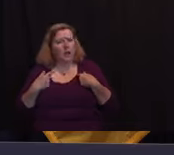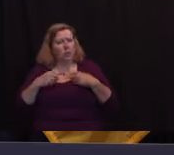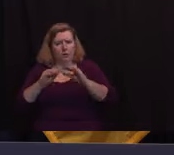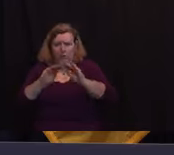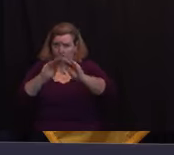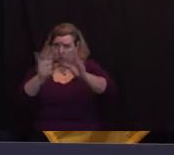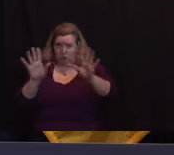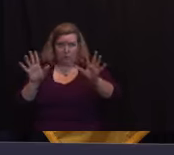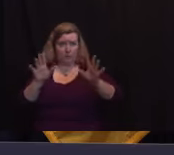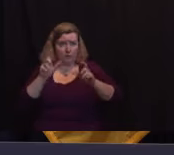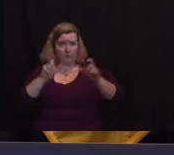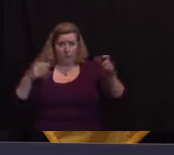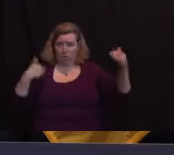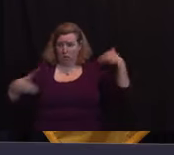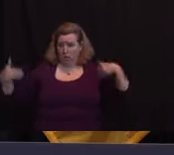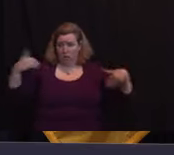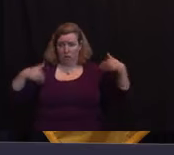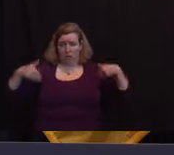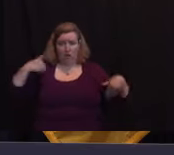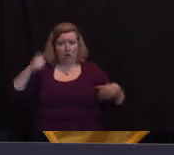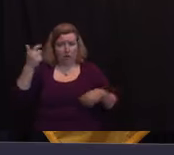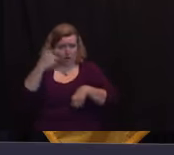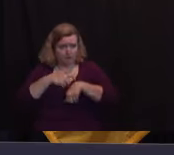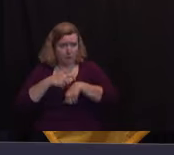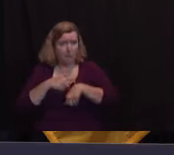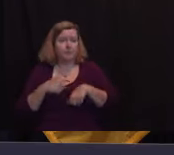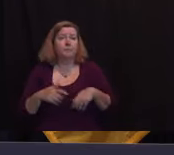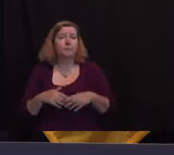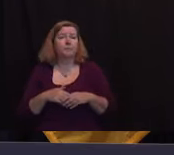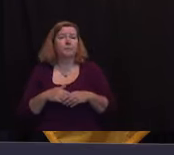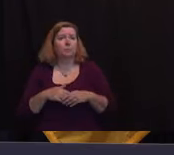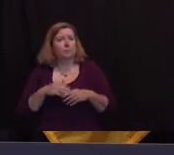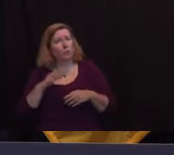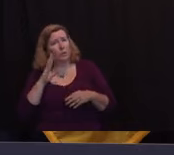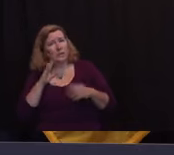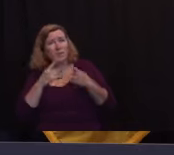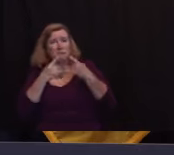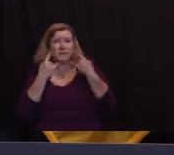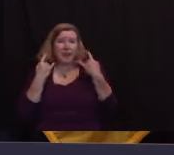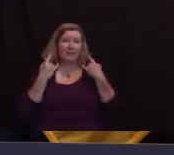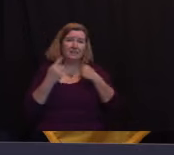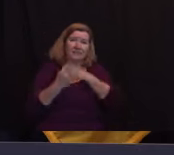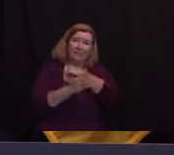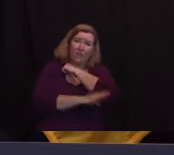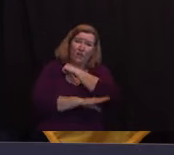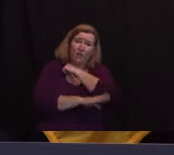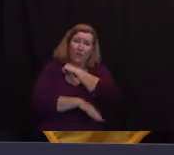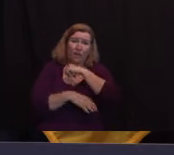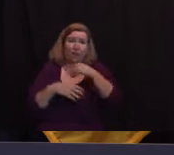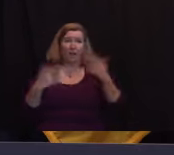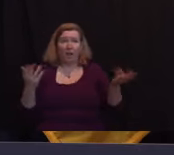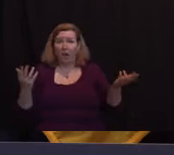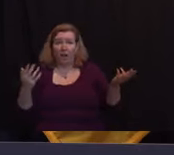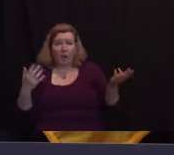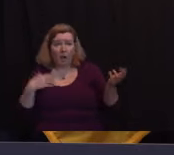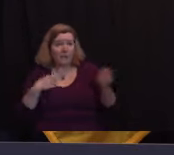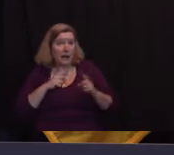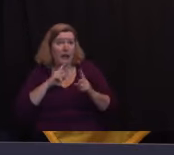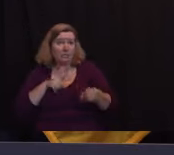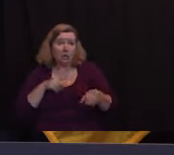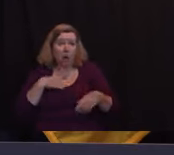ask me this literally all the time. Will we have masks in the fall? My first answer is I hope not. That would be my